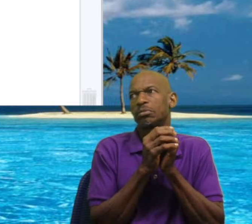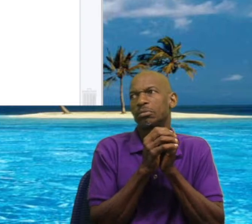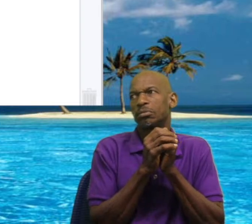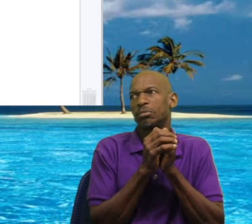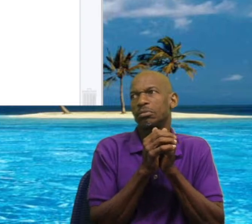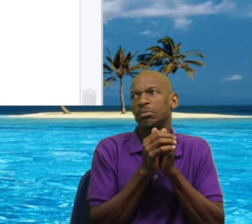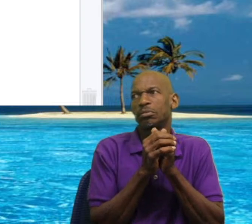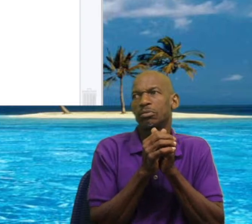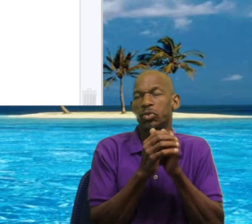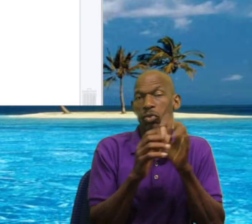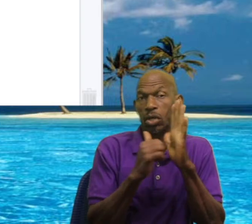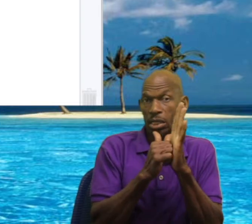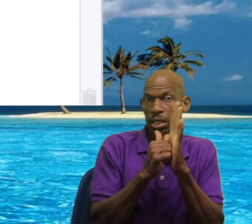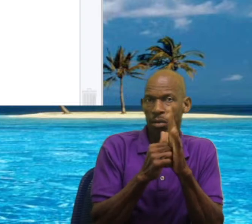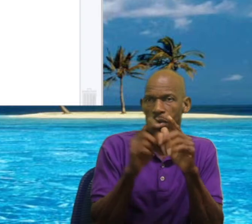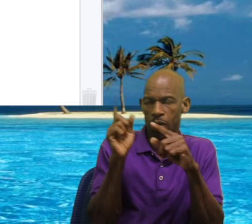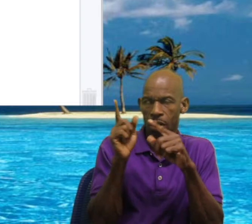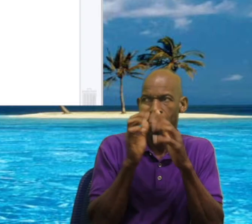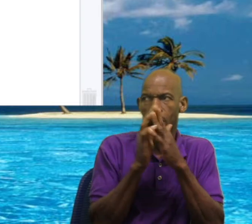John